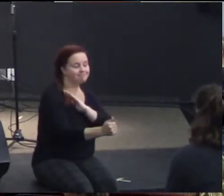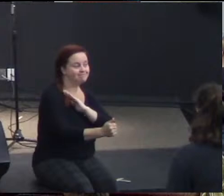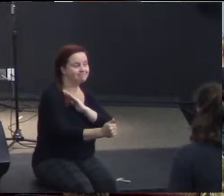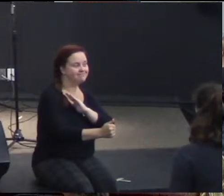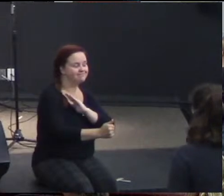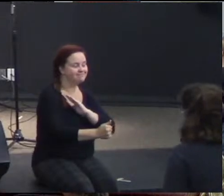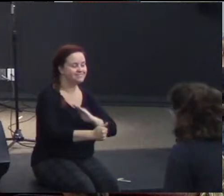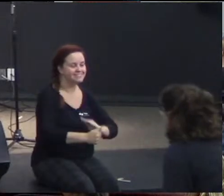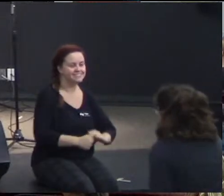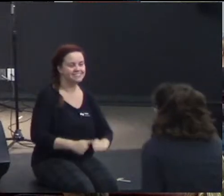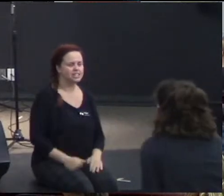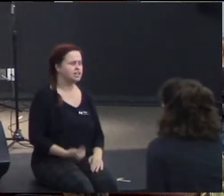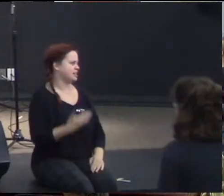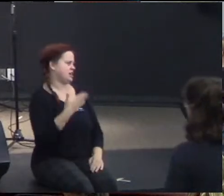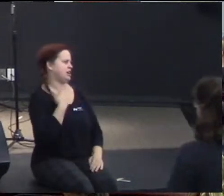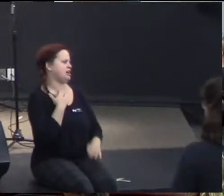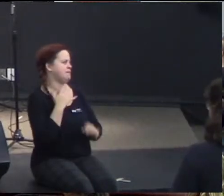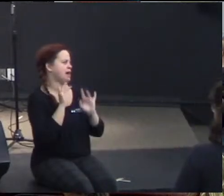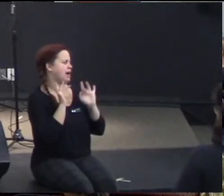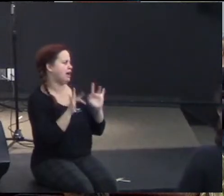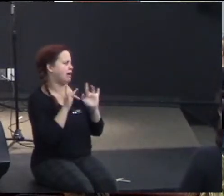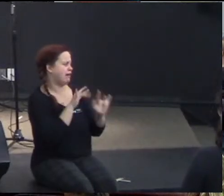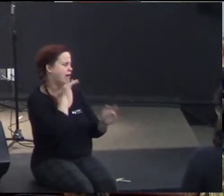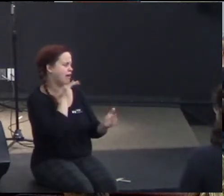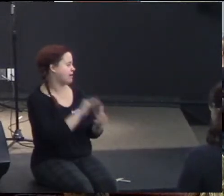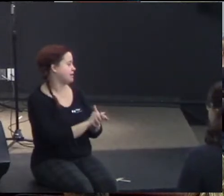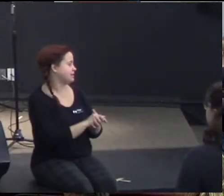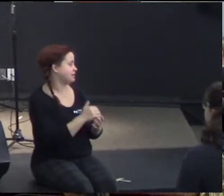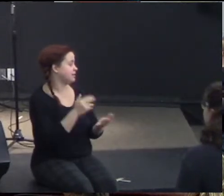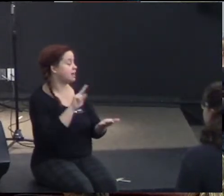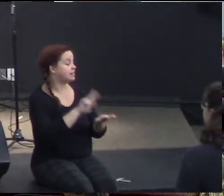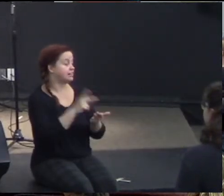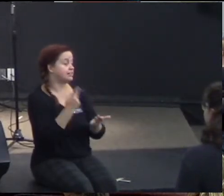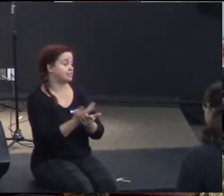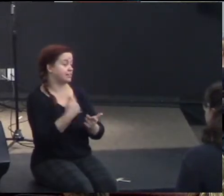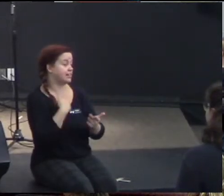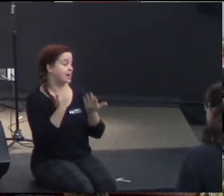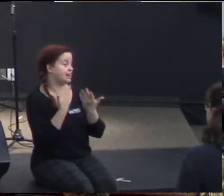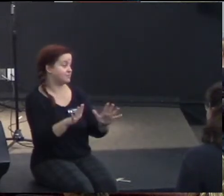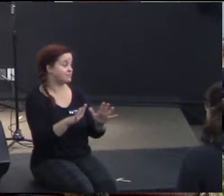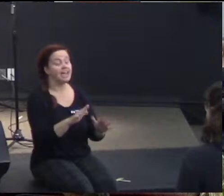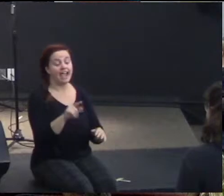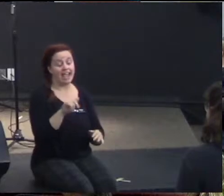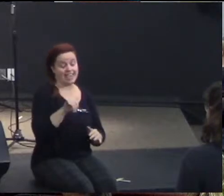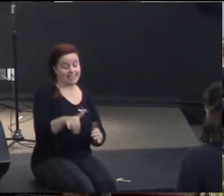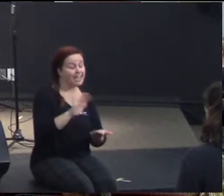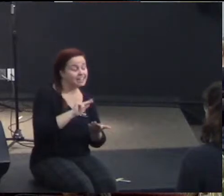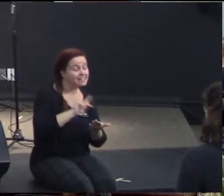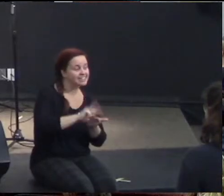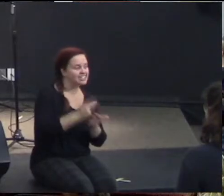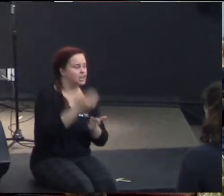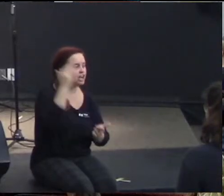And here's my poor wife. I get done with a kitchen, and that kitchen knows I have been in there.